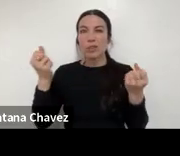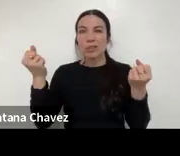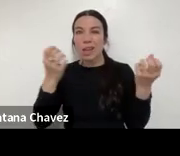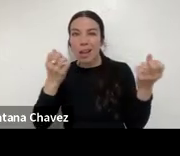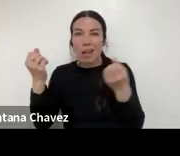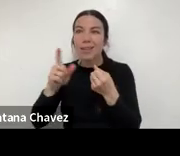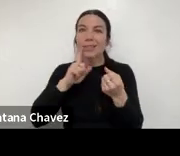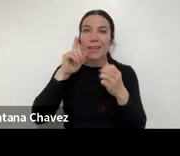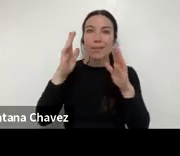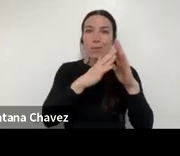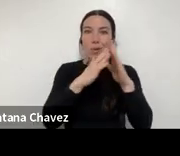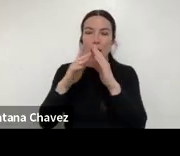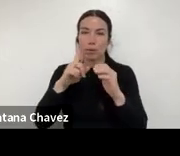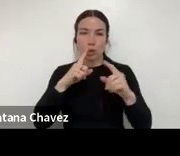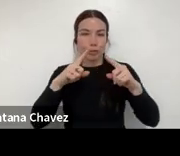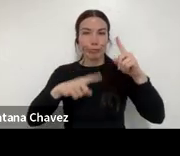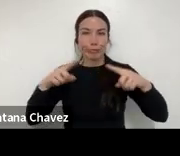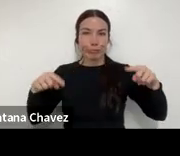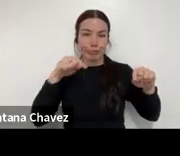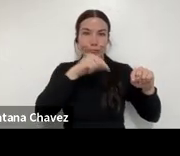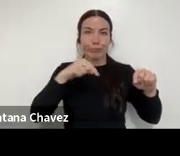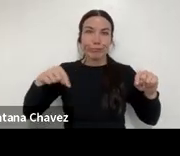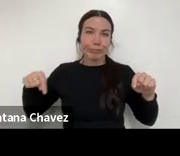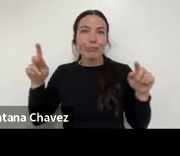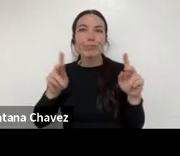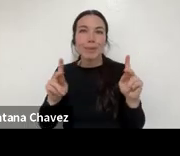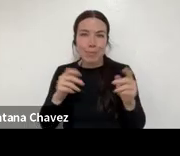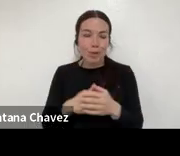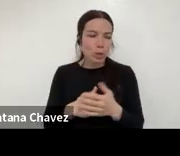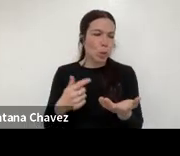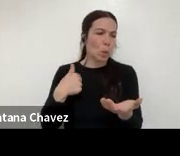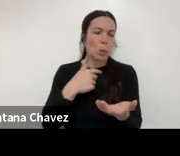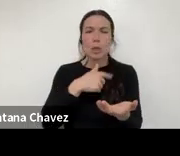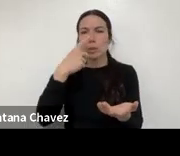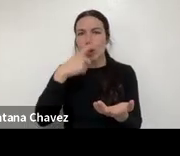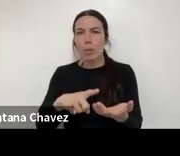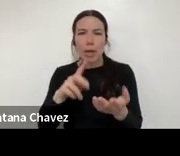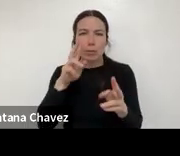different. And we're very happy to evaluate